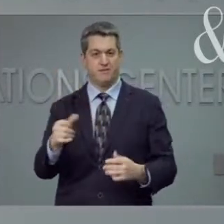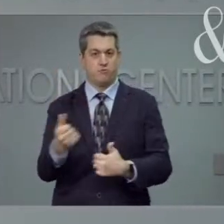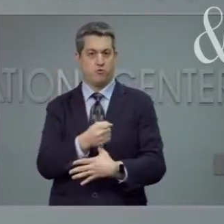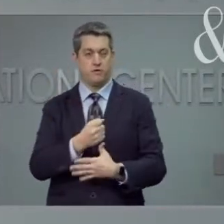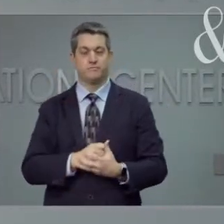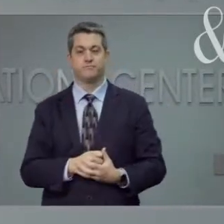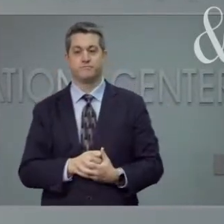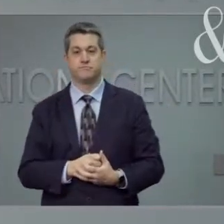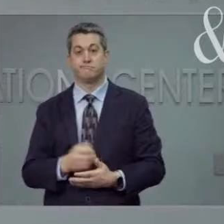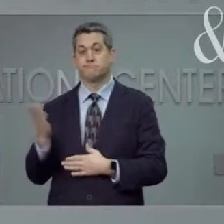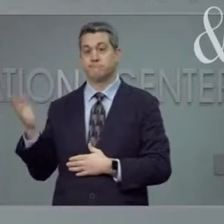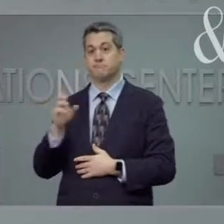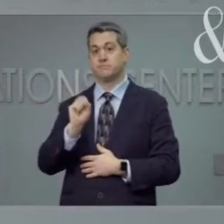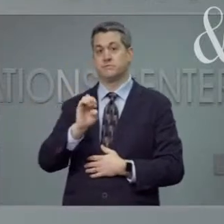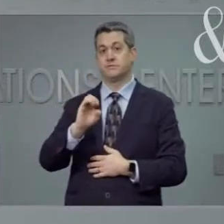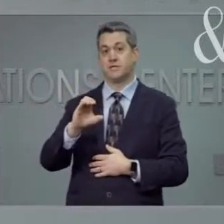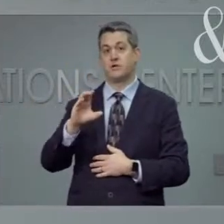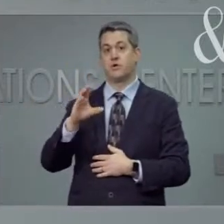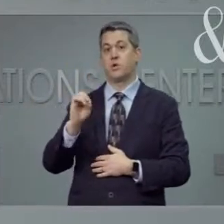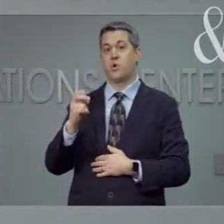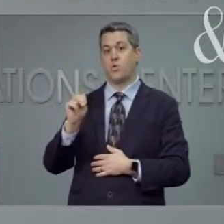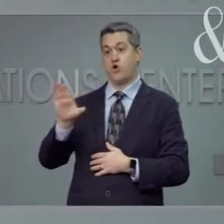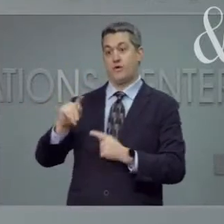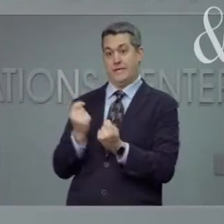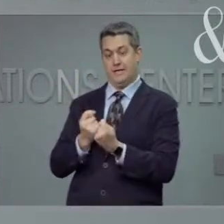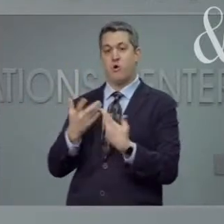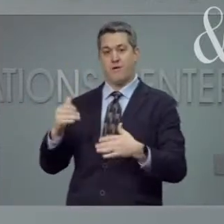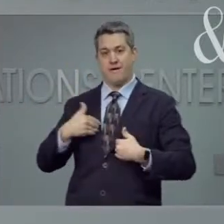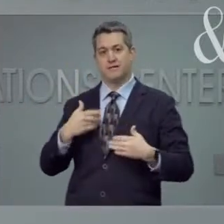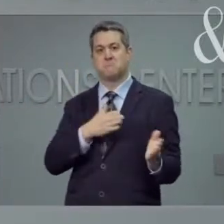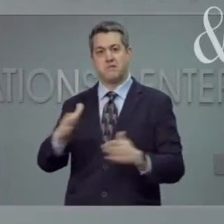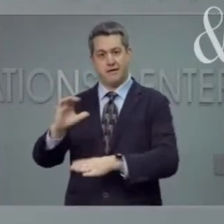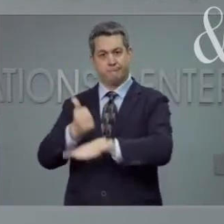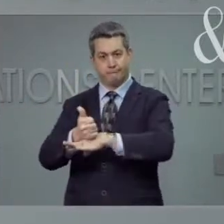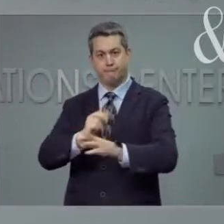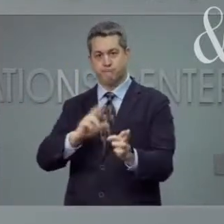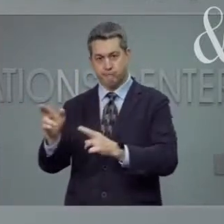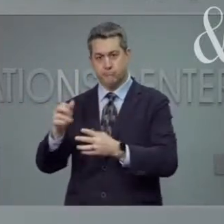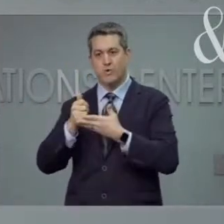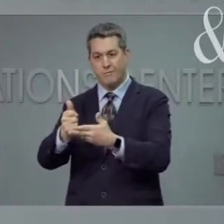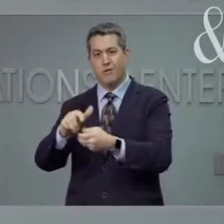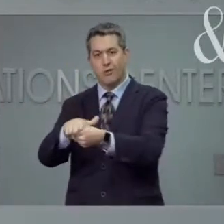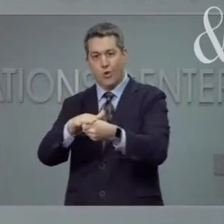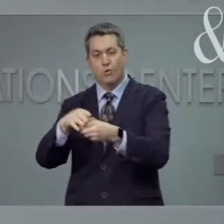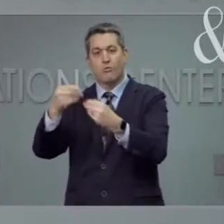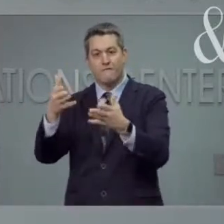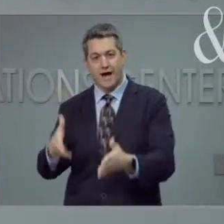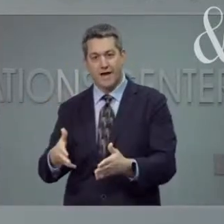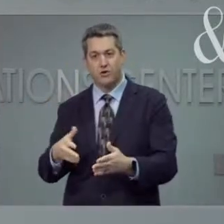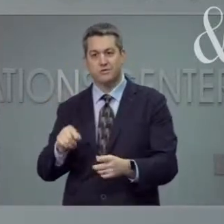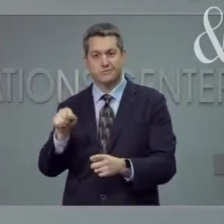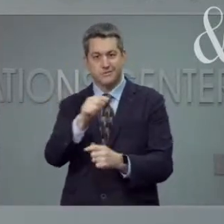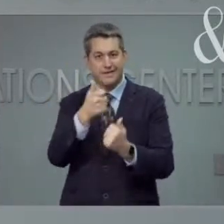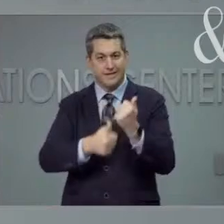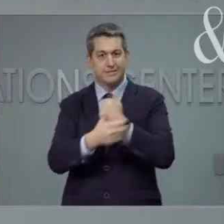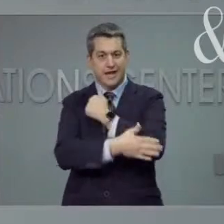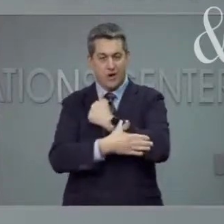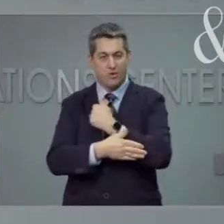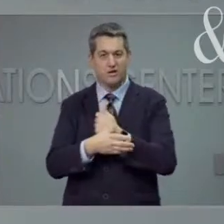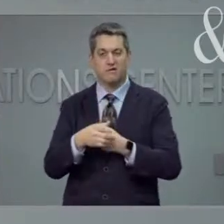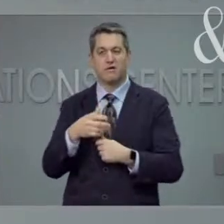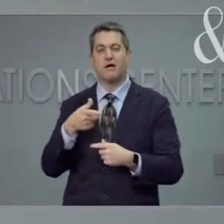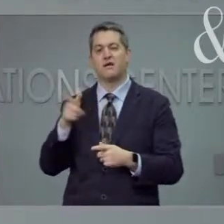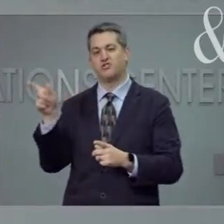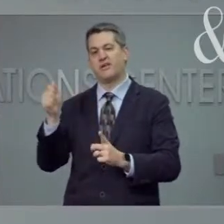Dr. Cohen's team is putting a plan in place, or has a plan in place already, that's helping local providers with this vaccine, and I'm going to let her